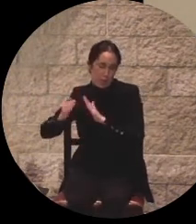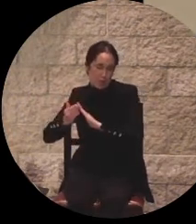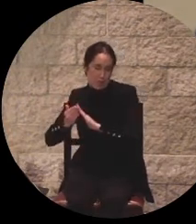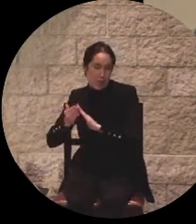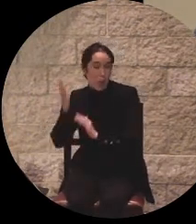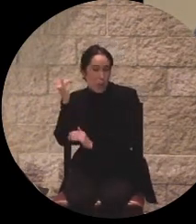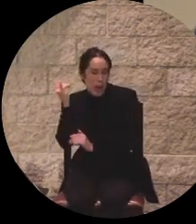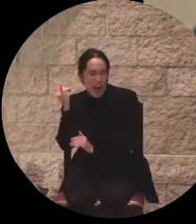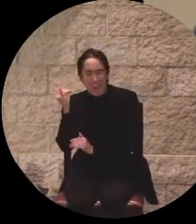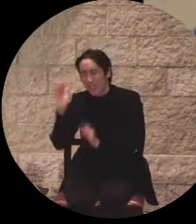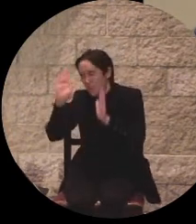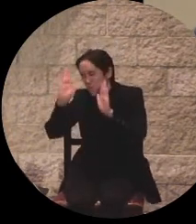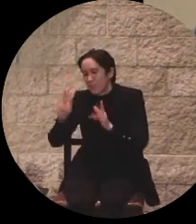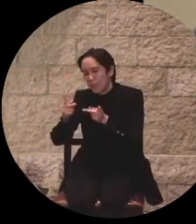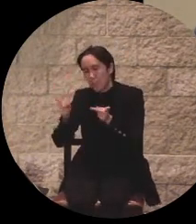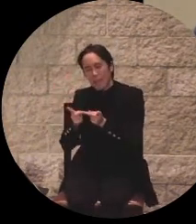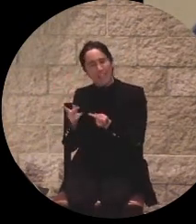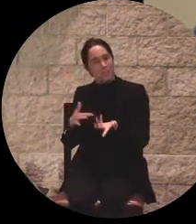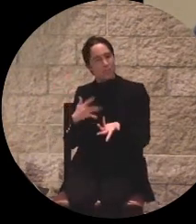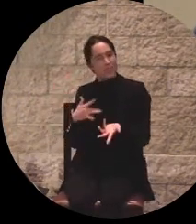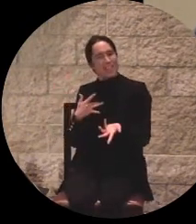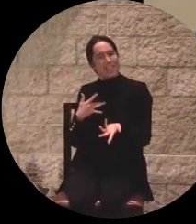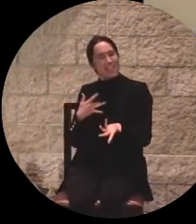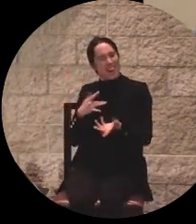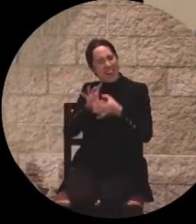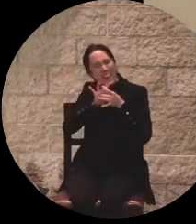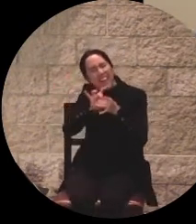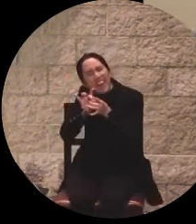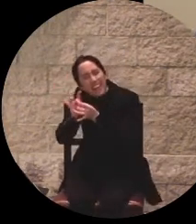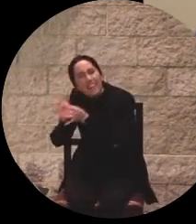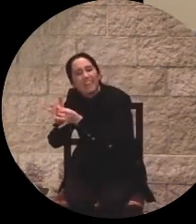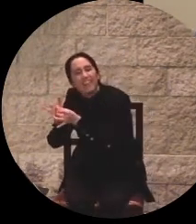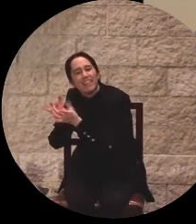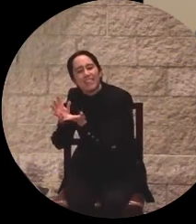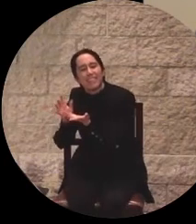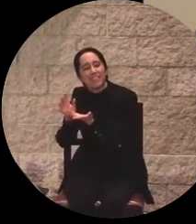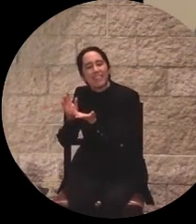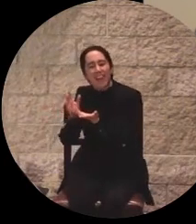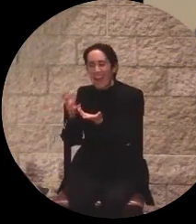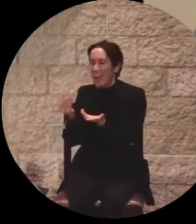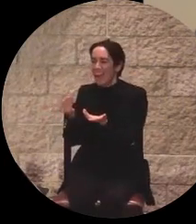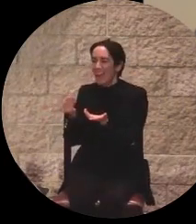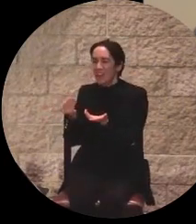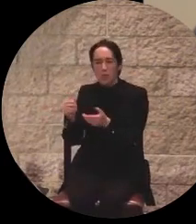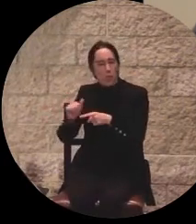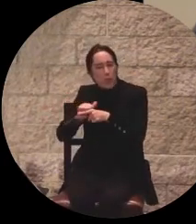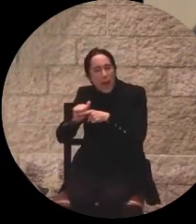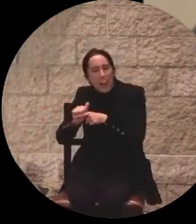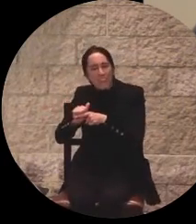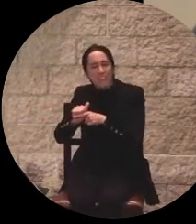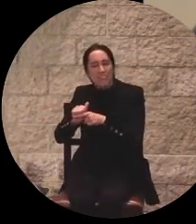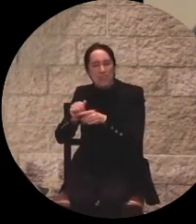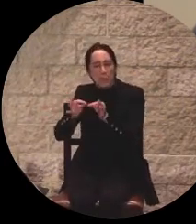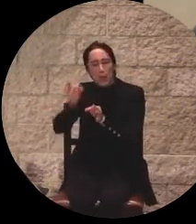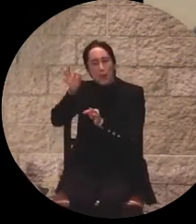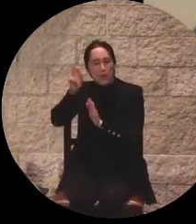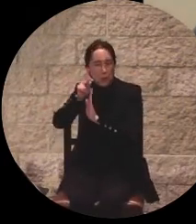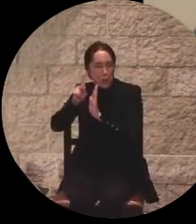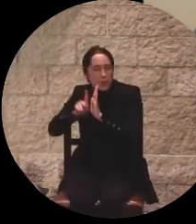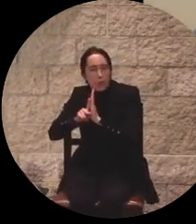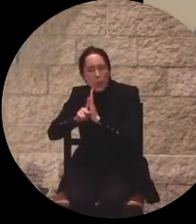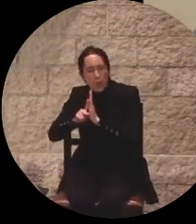to feel connected and to practice spiritual principles in a loving